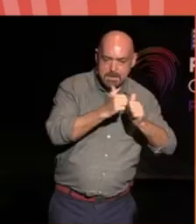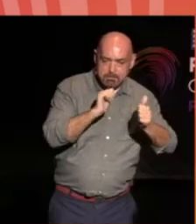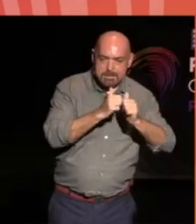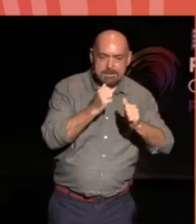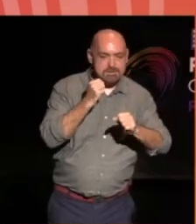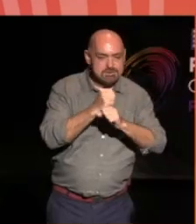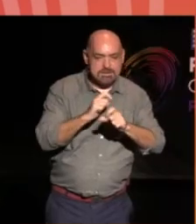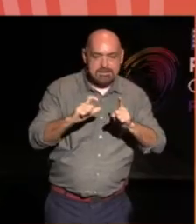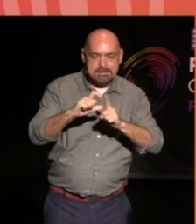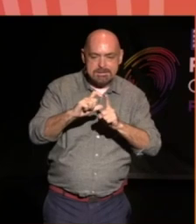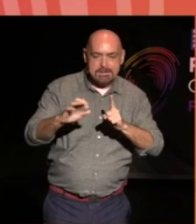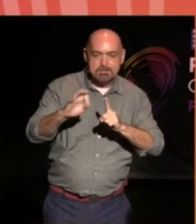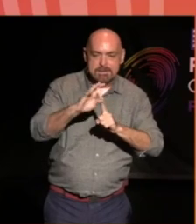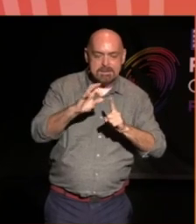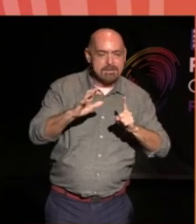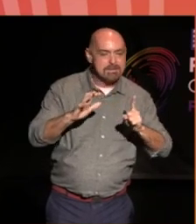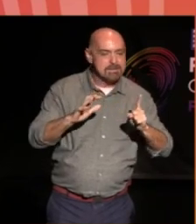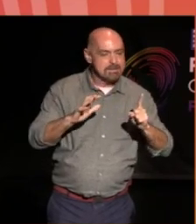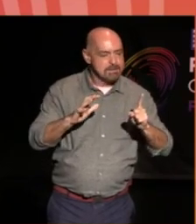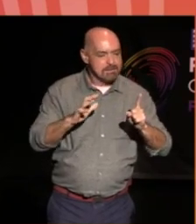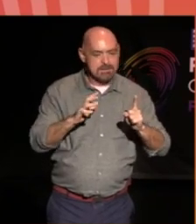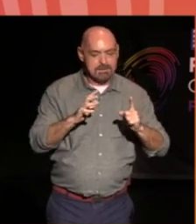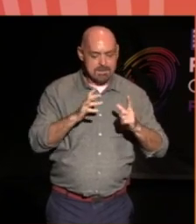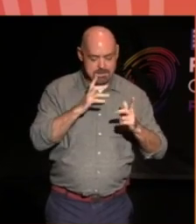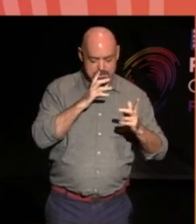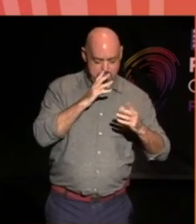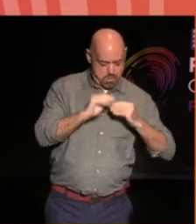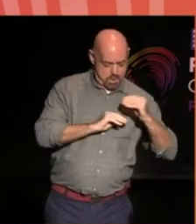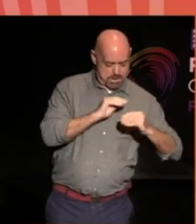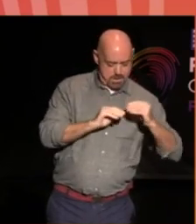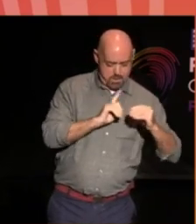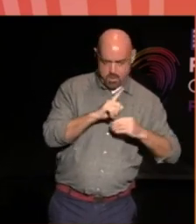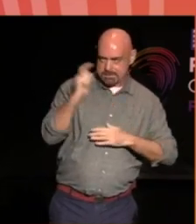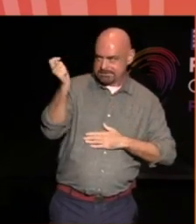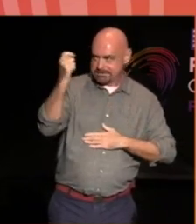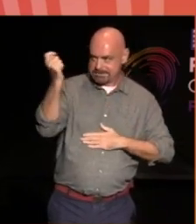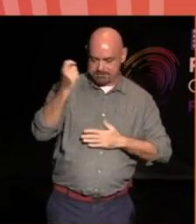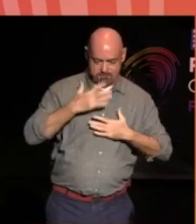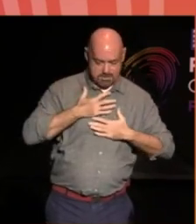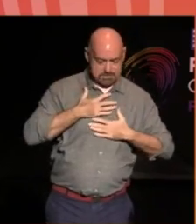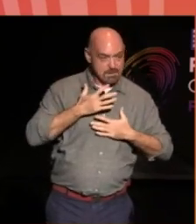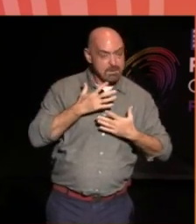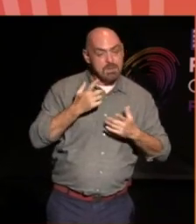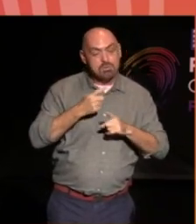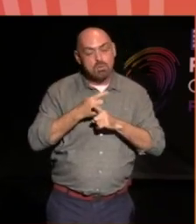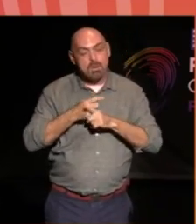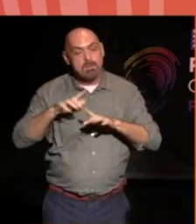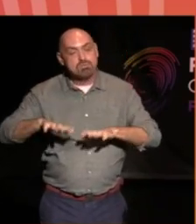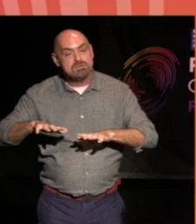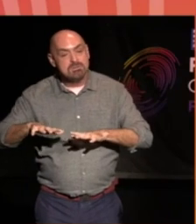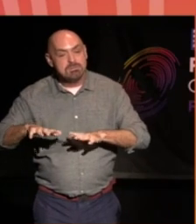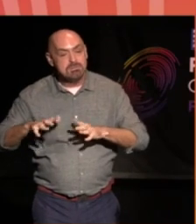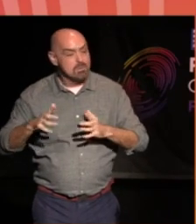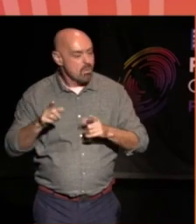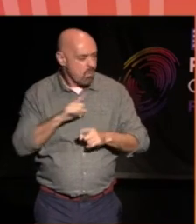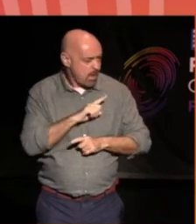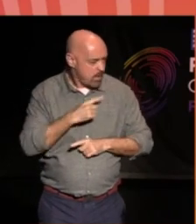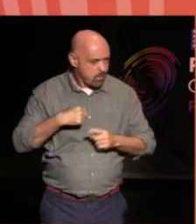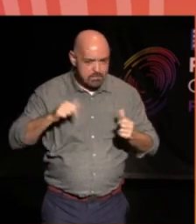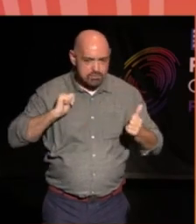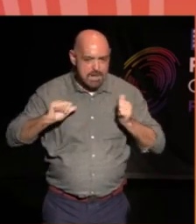GDP of our country, work out what success is for us? Does it tell us anything about Britain today or why we may be proud to be